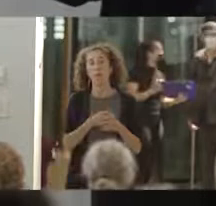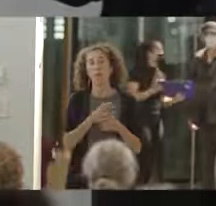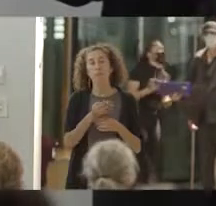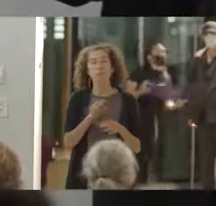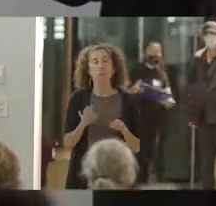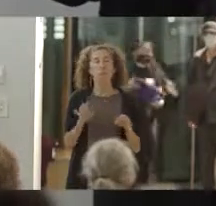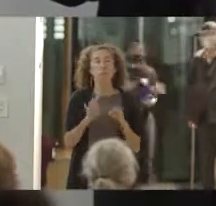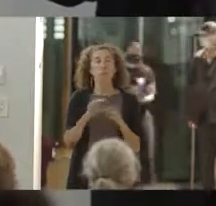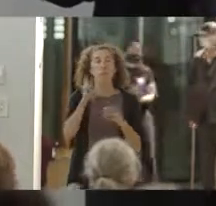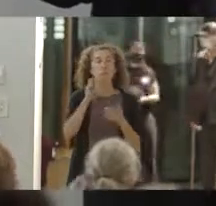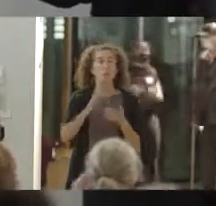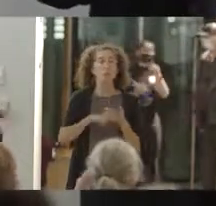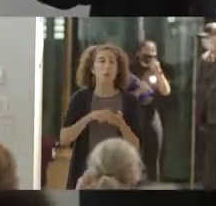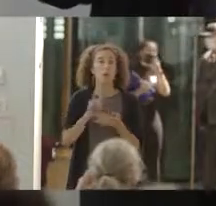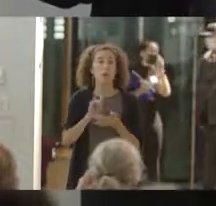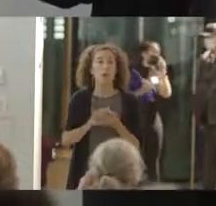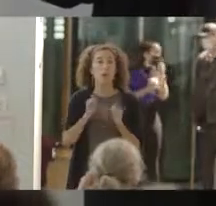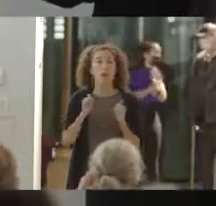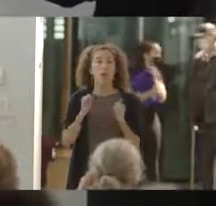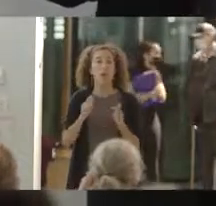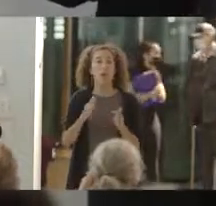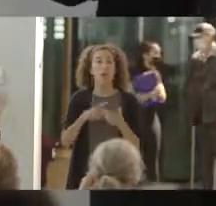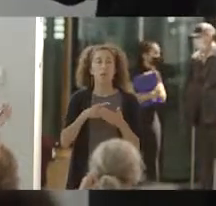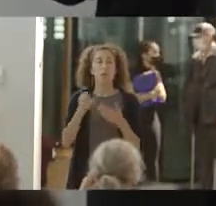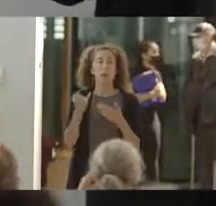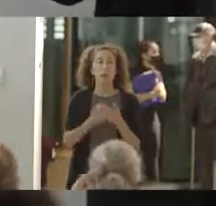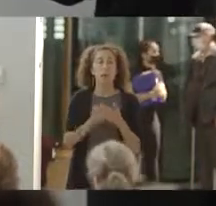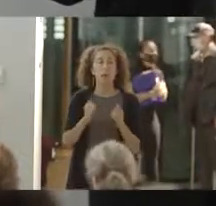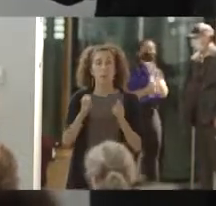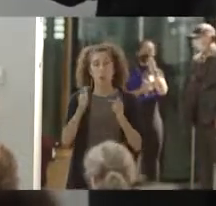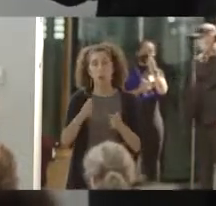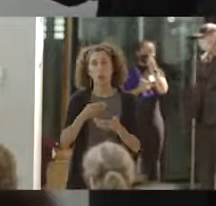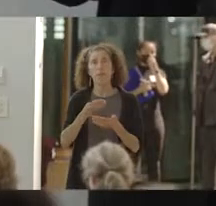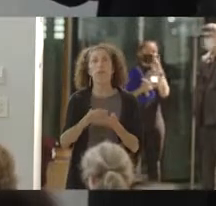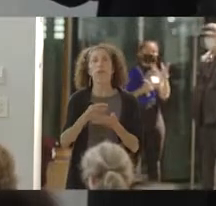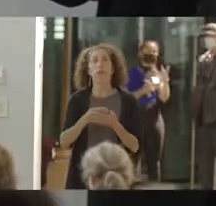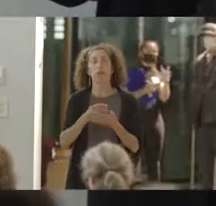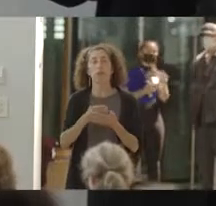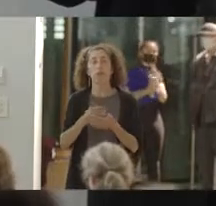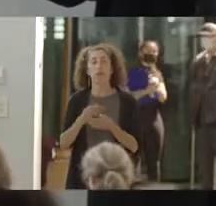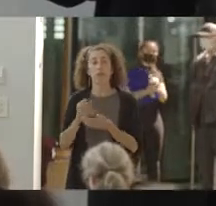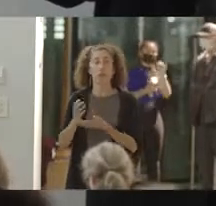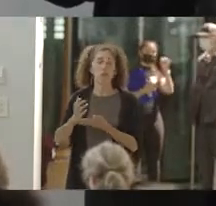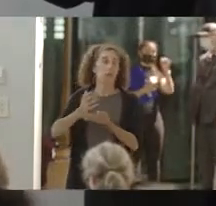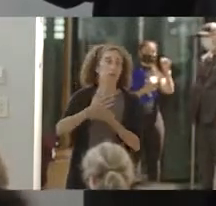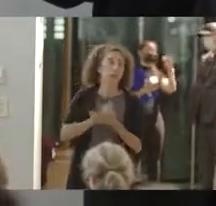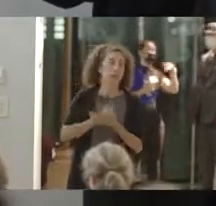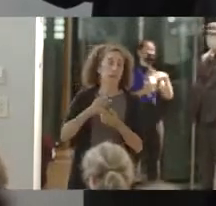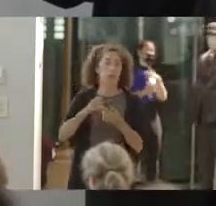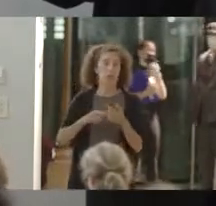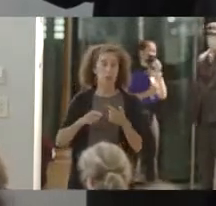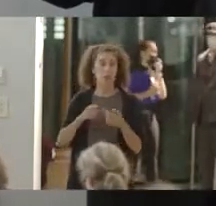to note that all of the money, the revenues generated by Battery Park